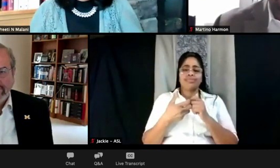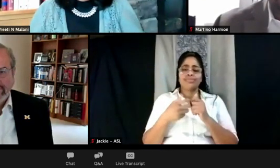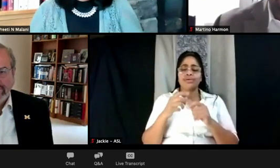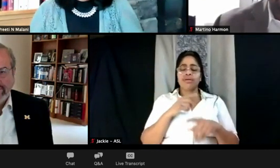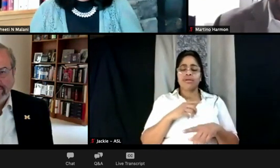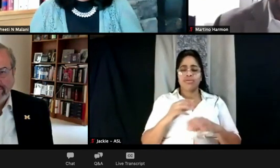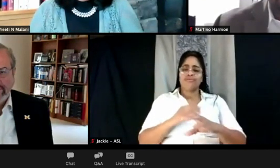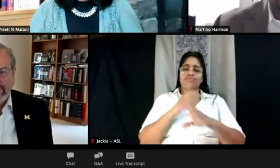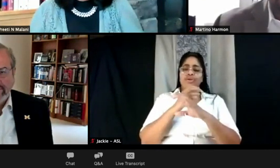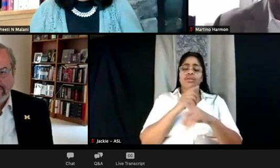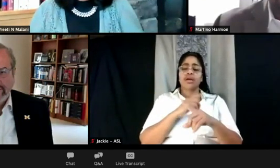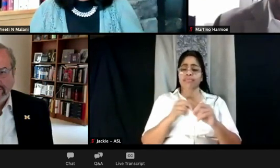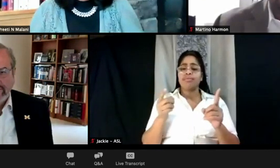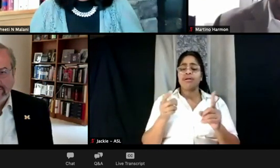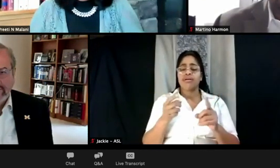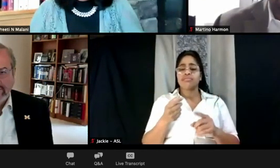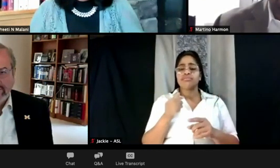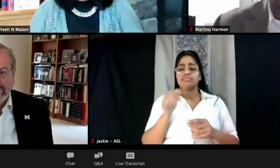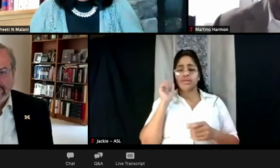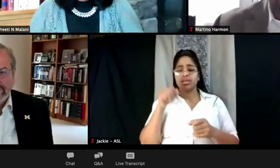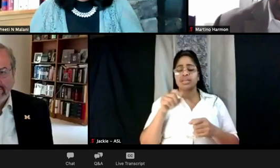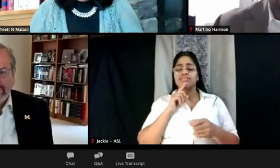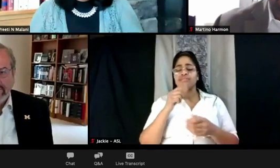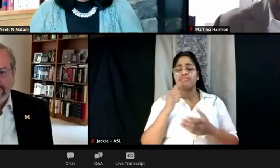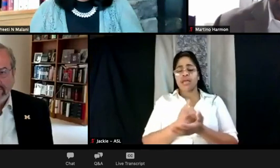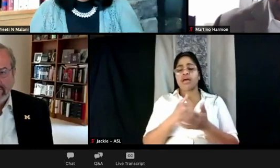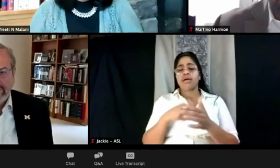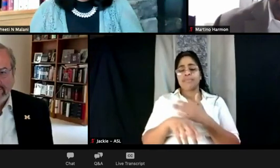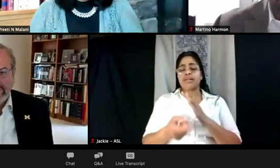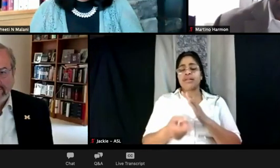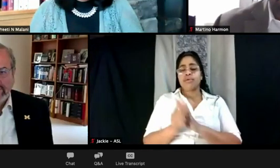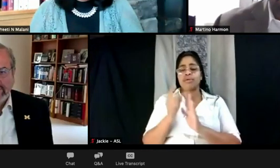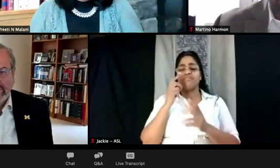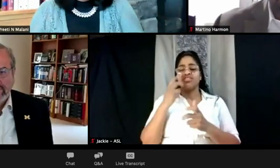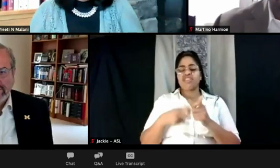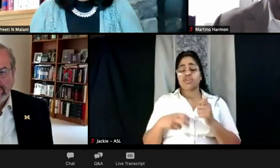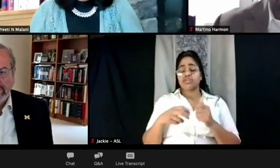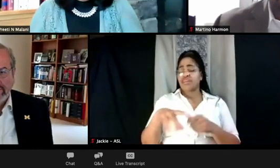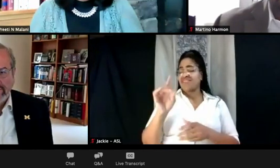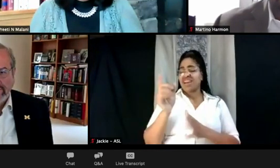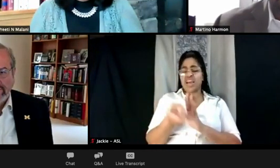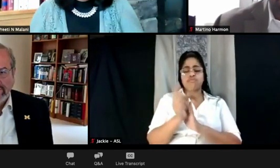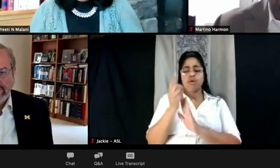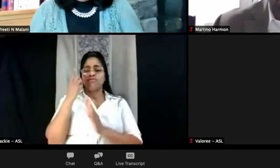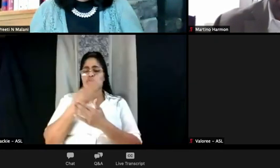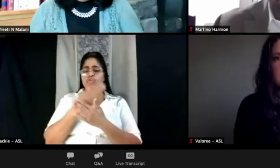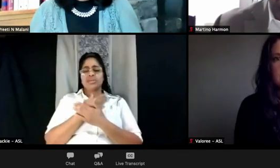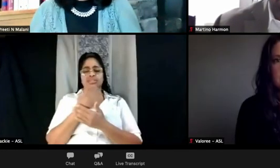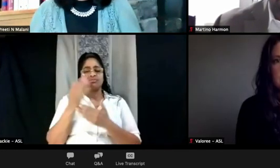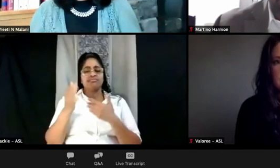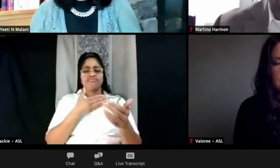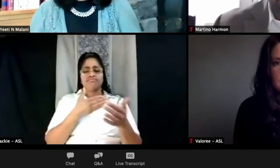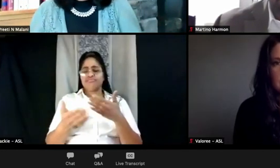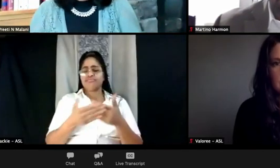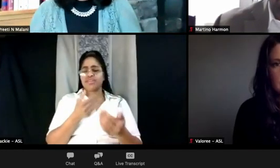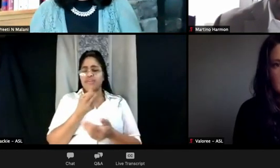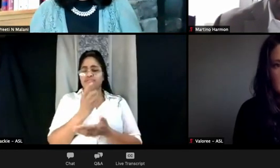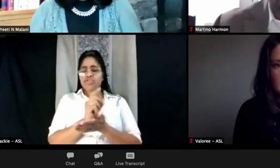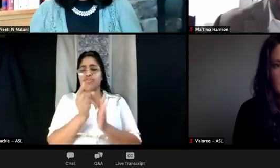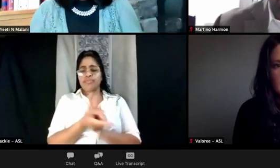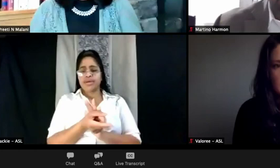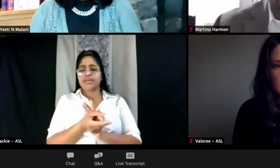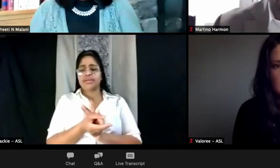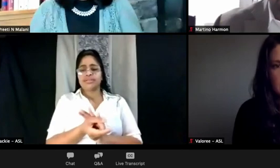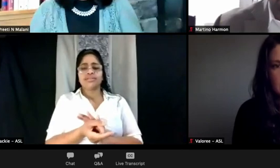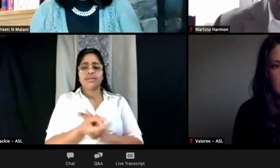of difficulty. Find moments of rest, even if that means just a few seconds to pause in the midst of the busyness of